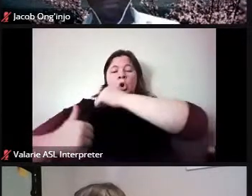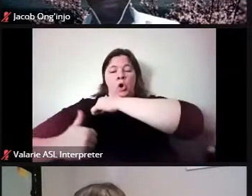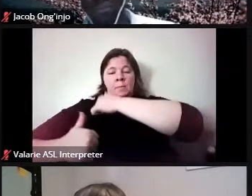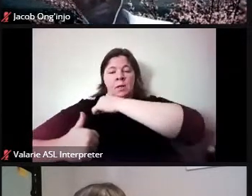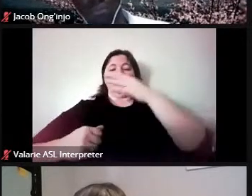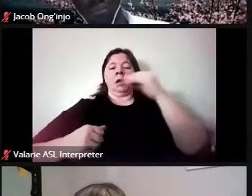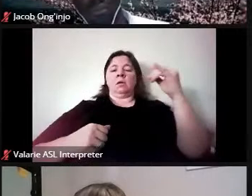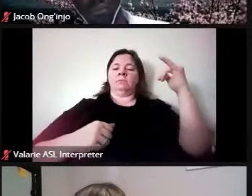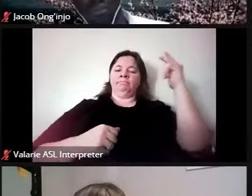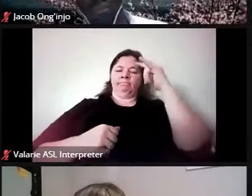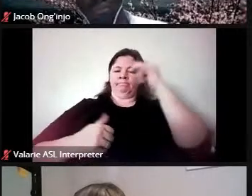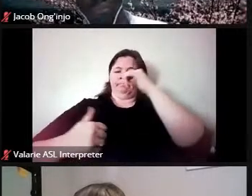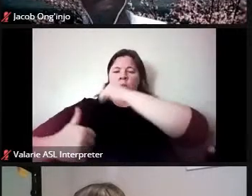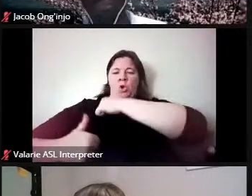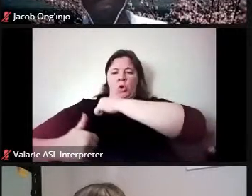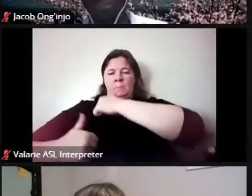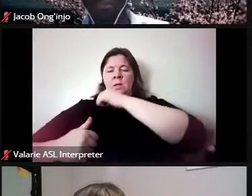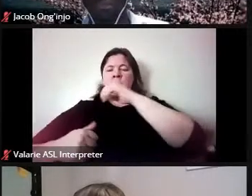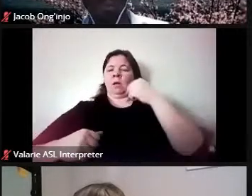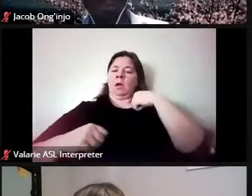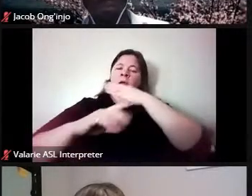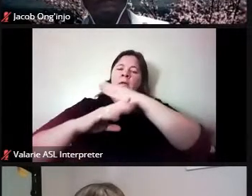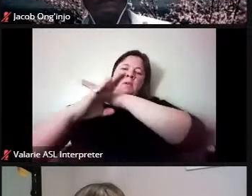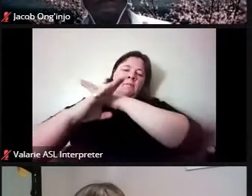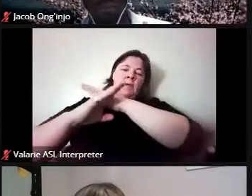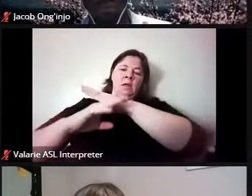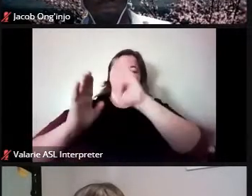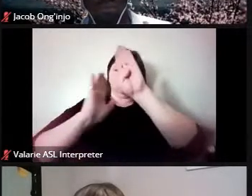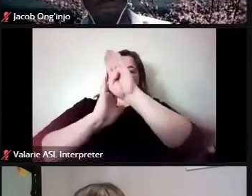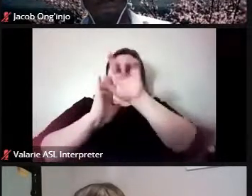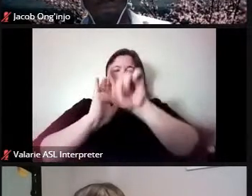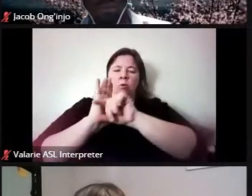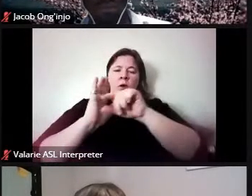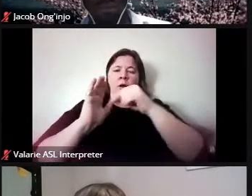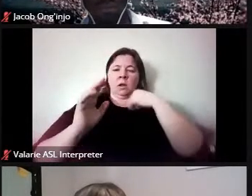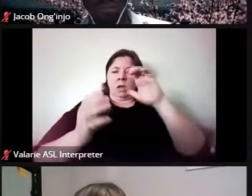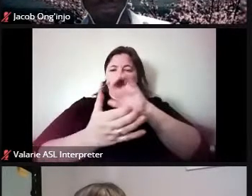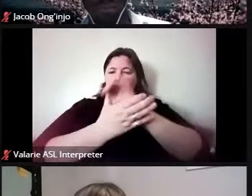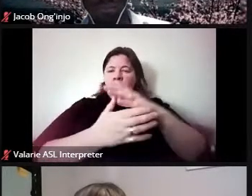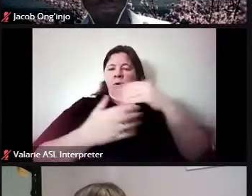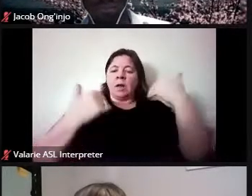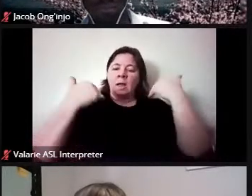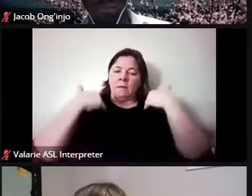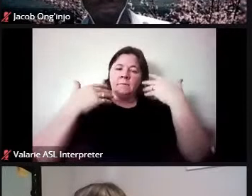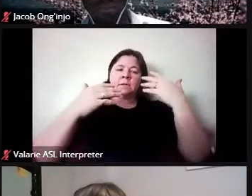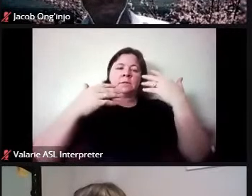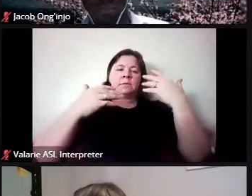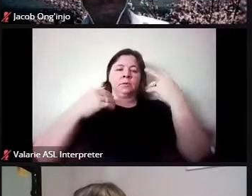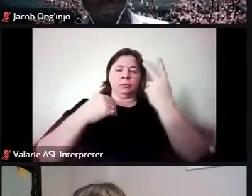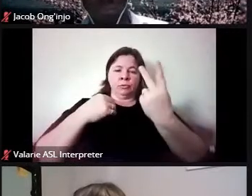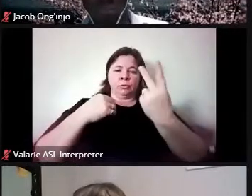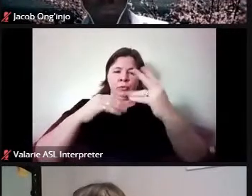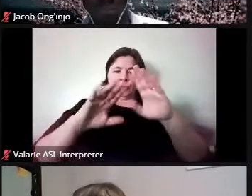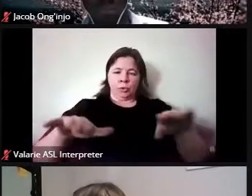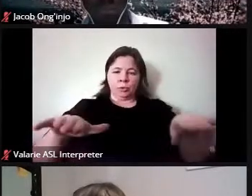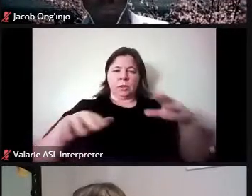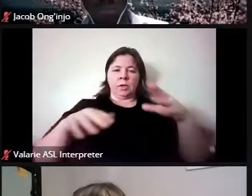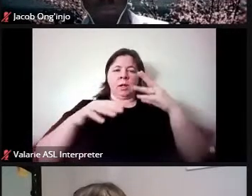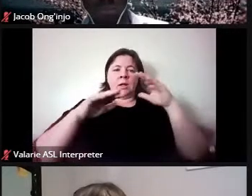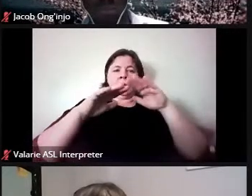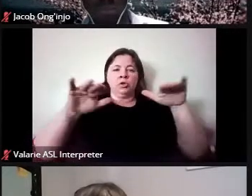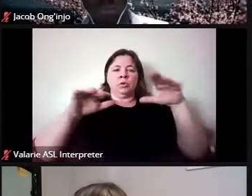have like a defense background, and I'm married, and I have 2 kids.